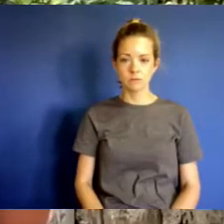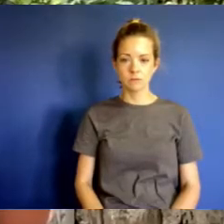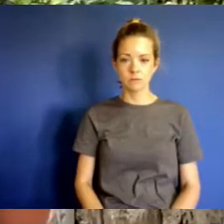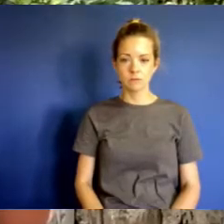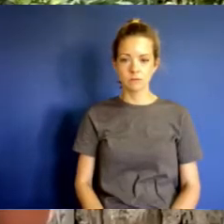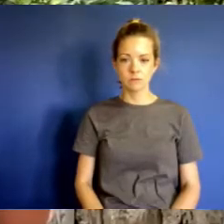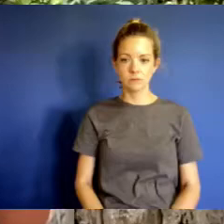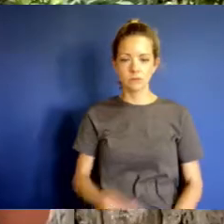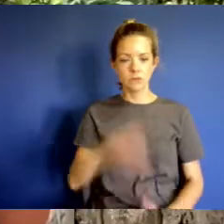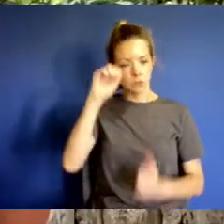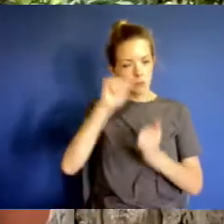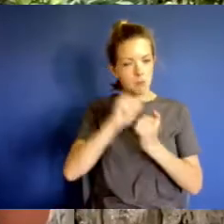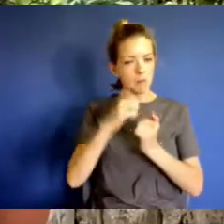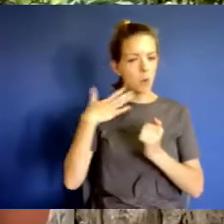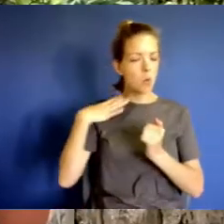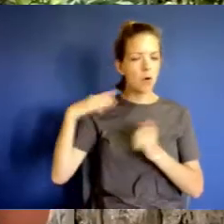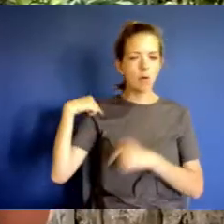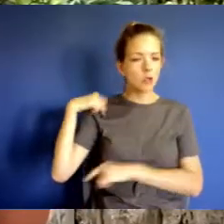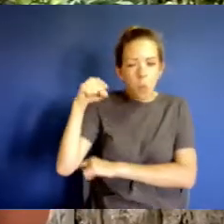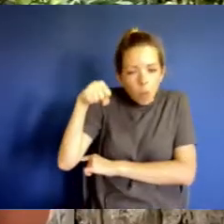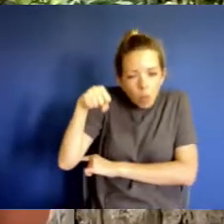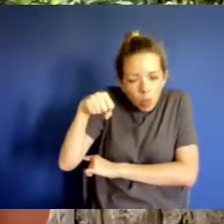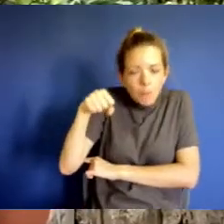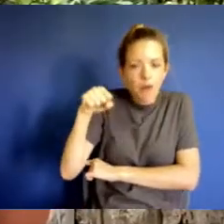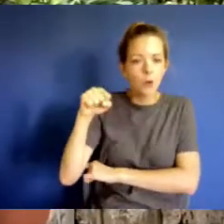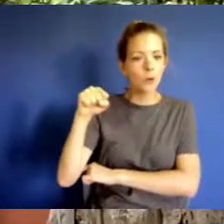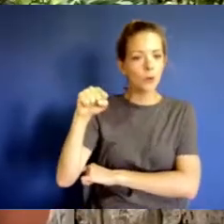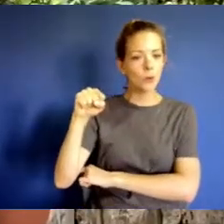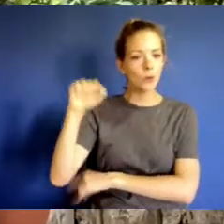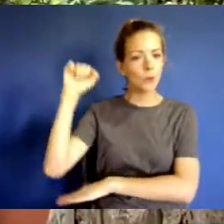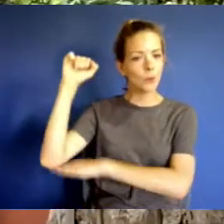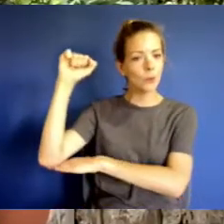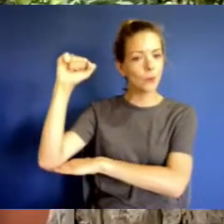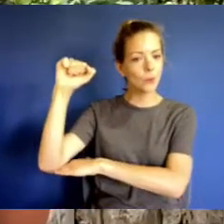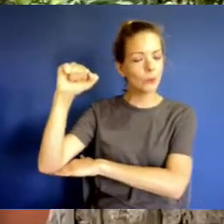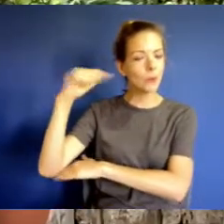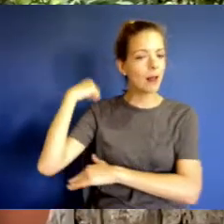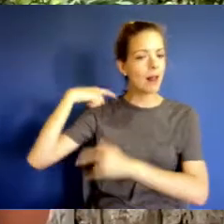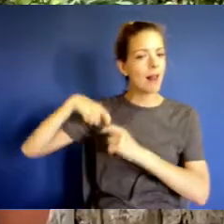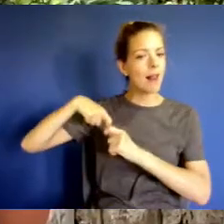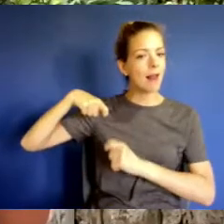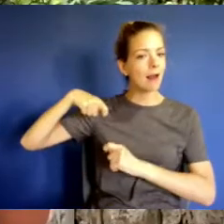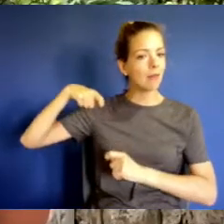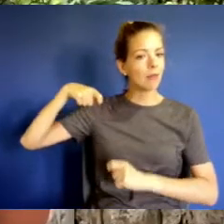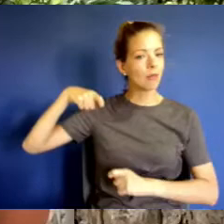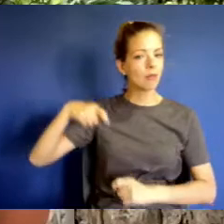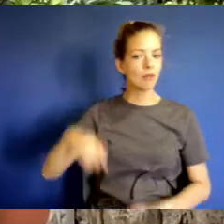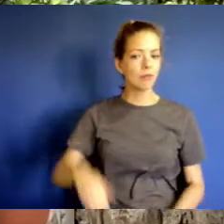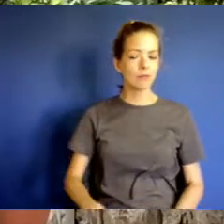And again, getting that length of the rib is coming down towards the leg.